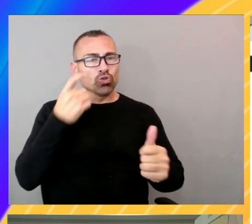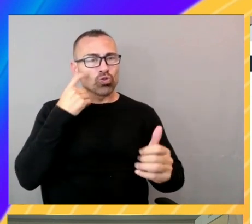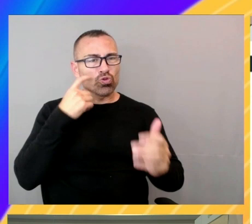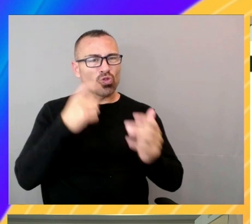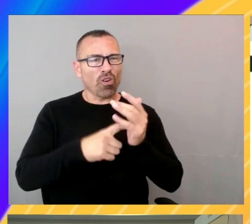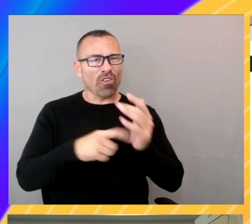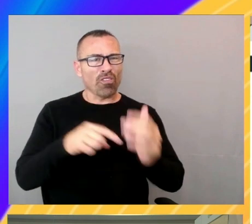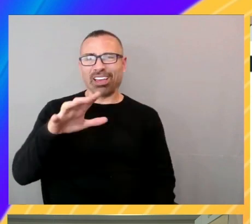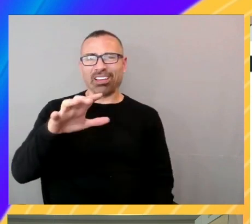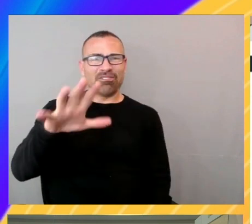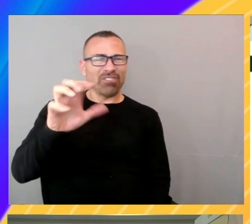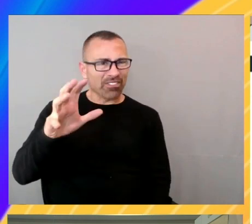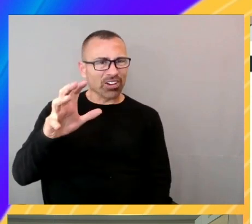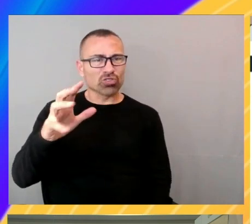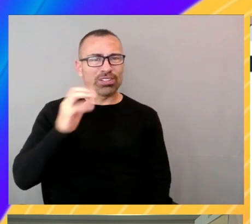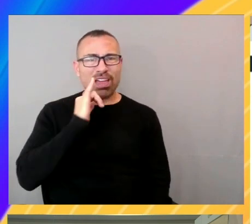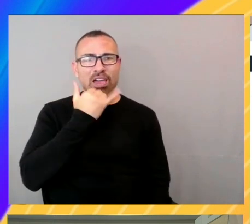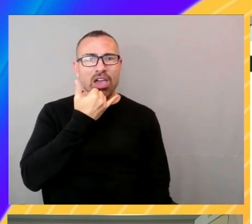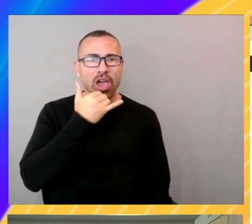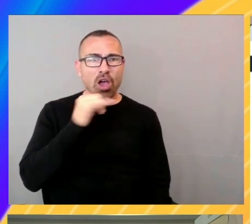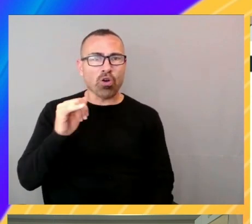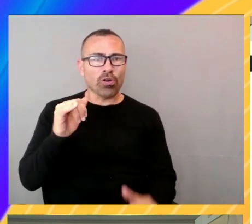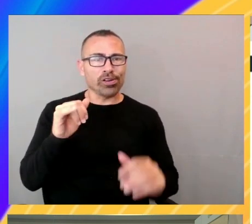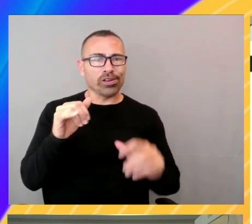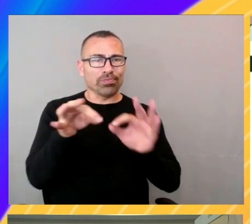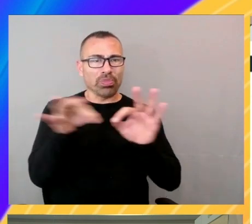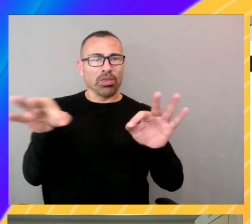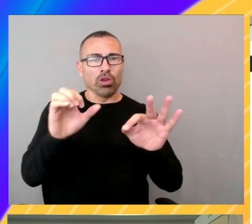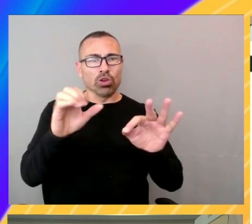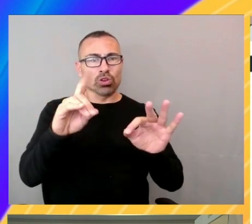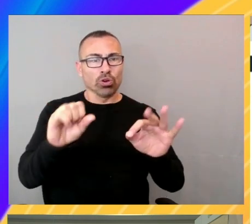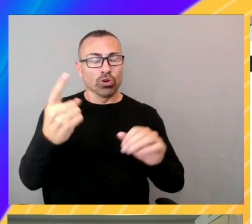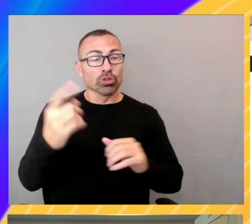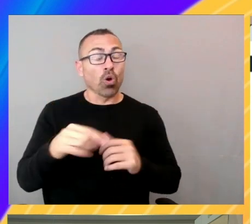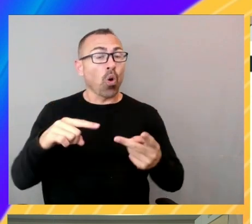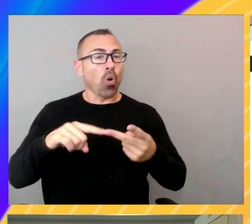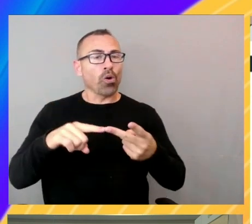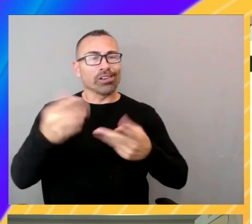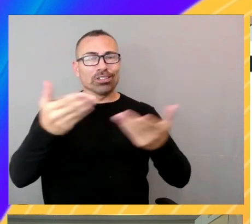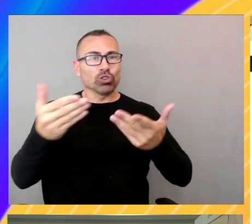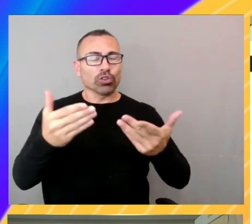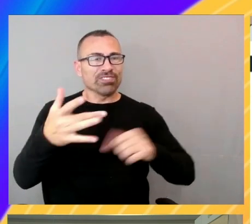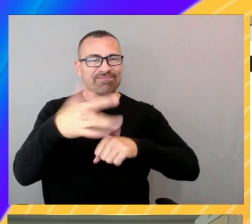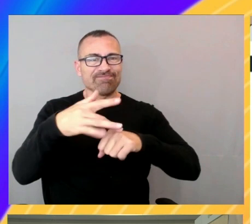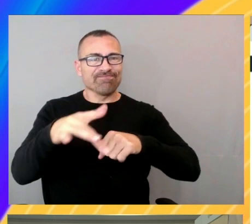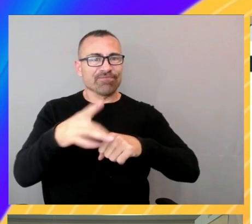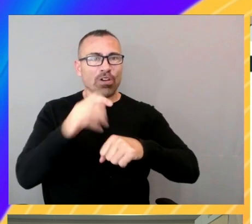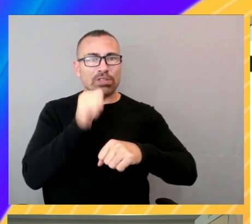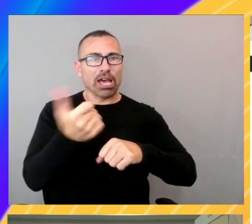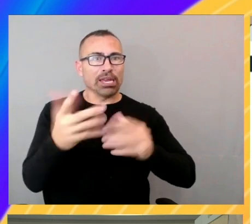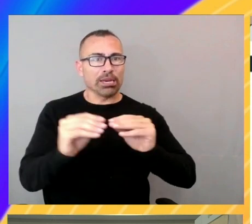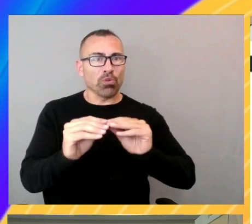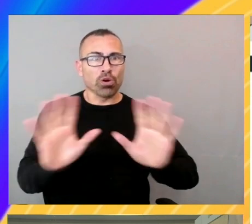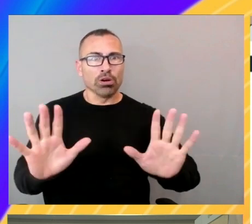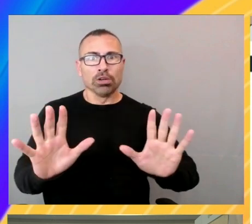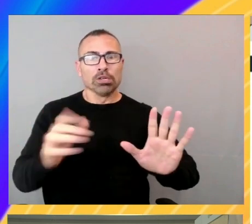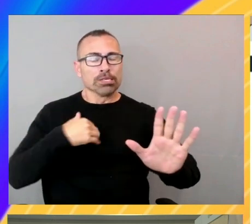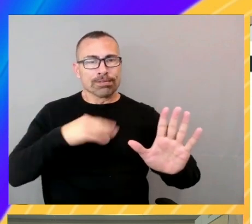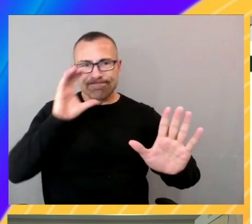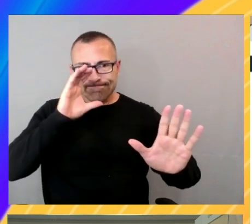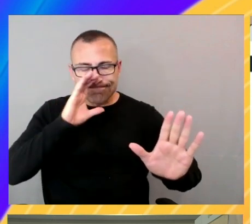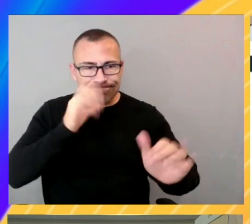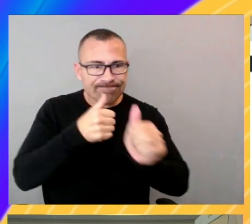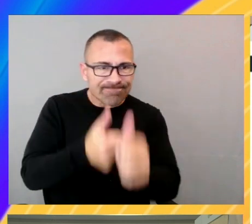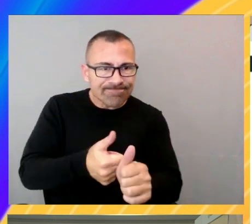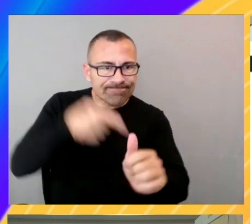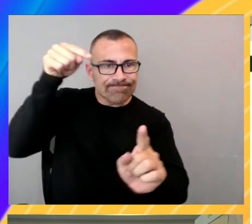bad happened, or a service is unavailable. You could track that down. Yeah, and also maybe something happened because deployment, right? You kind